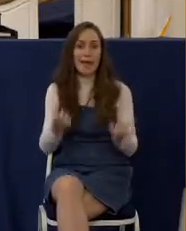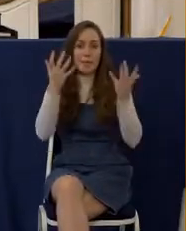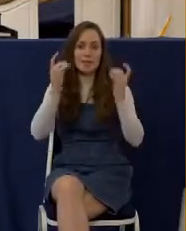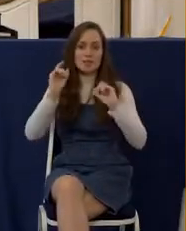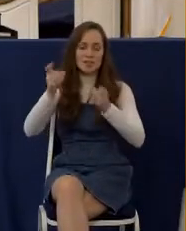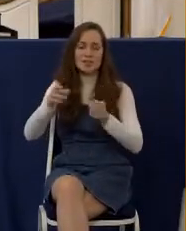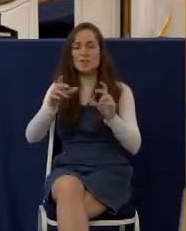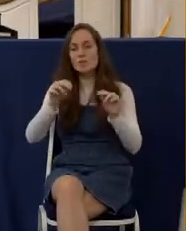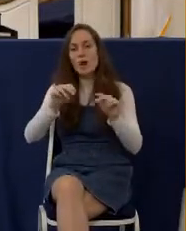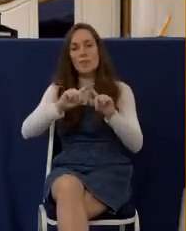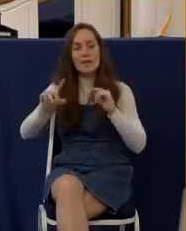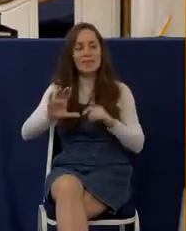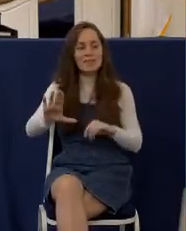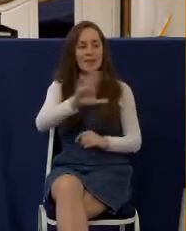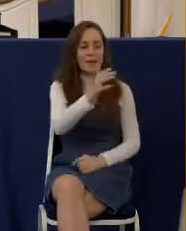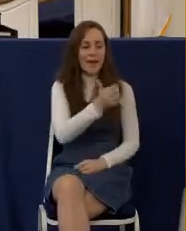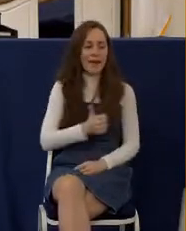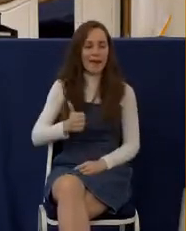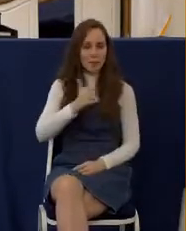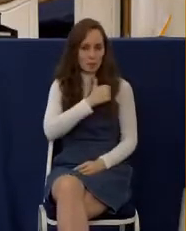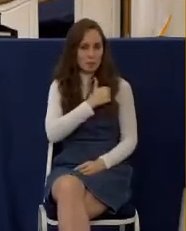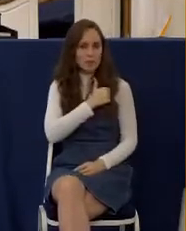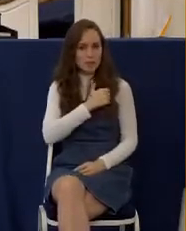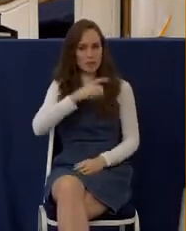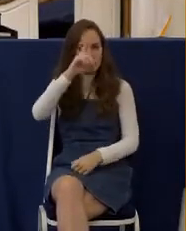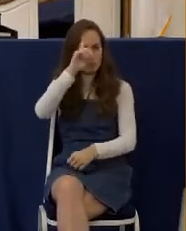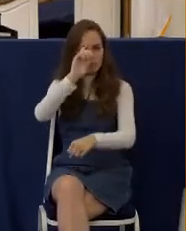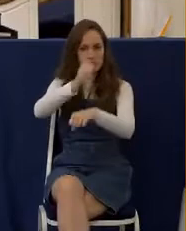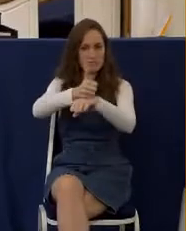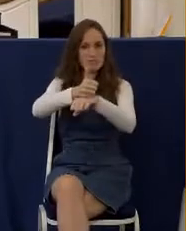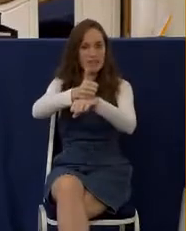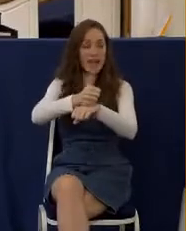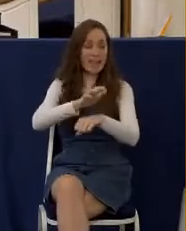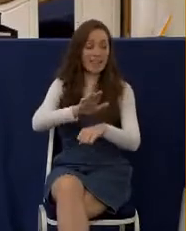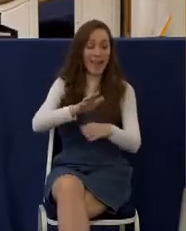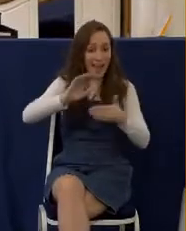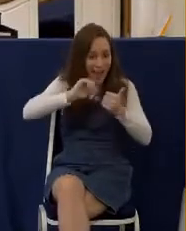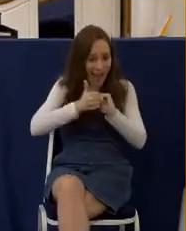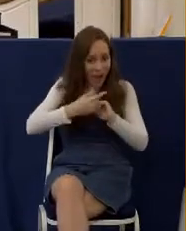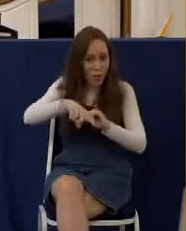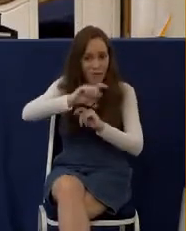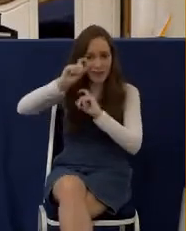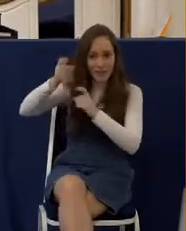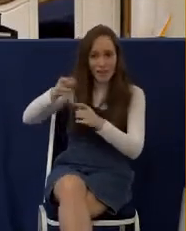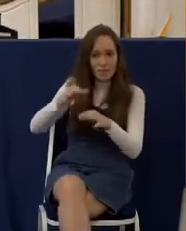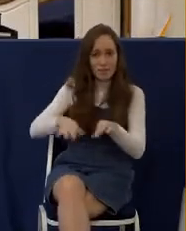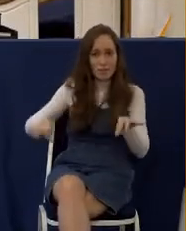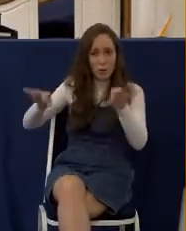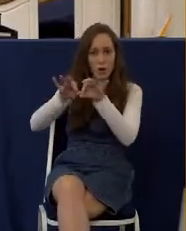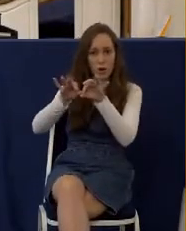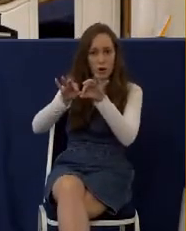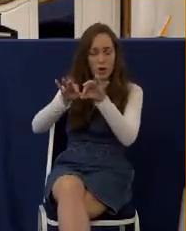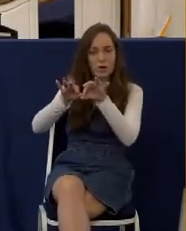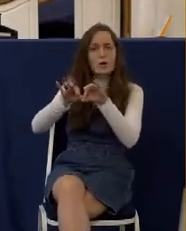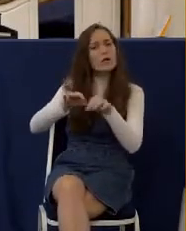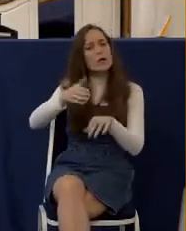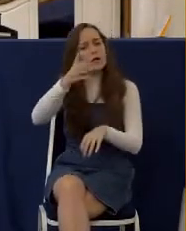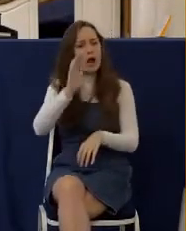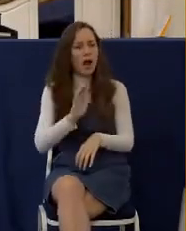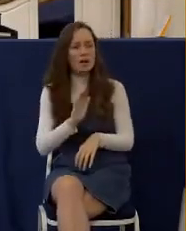sacrifice. They were generous in the way that they gave, not in the amount that they gave. Godly giving is measured not in terms